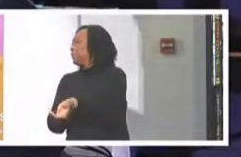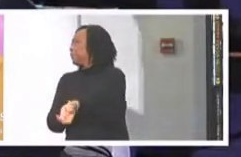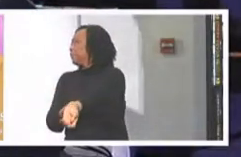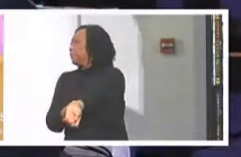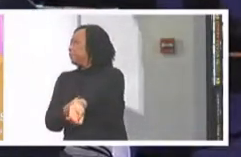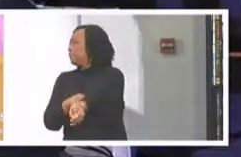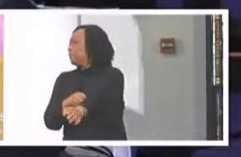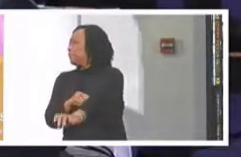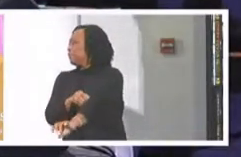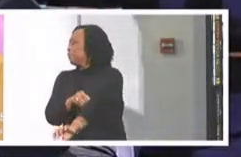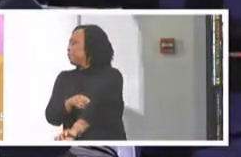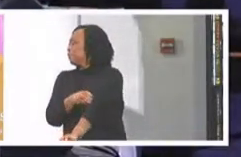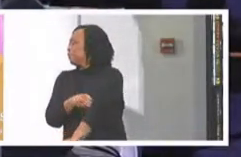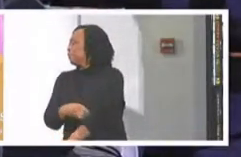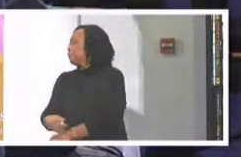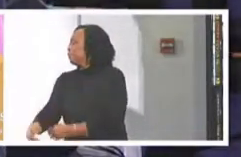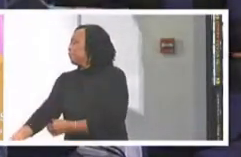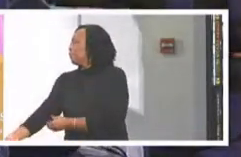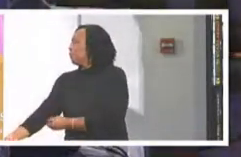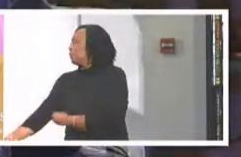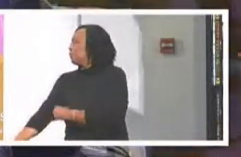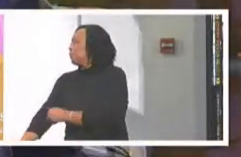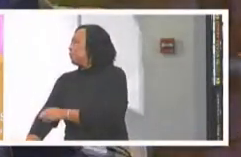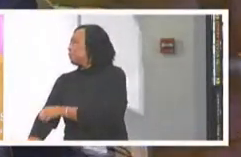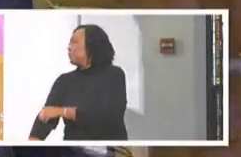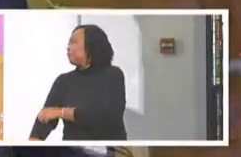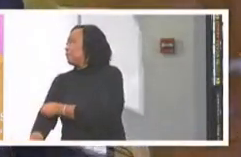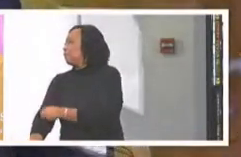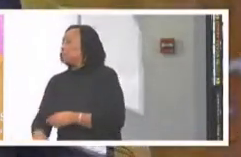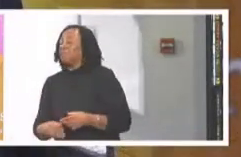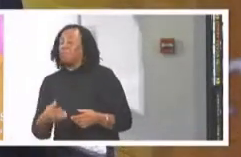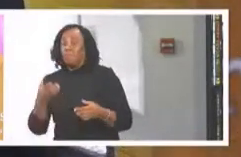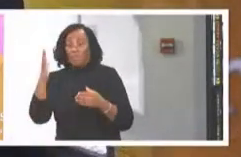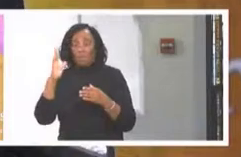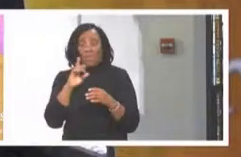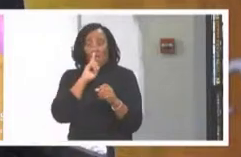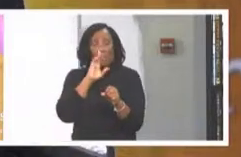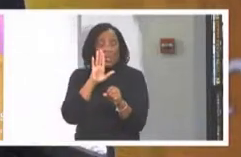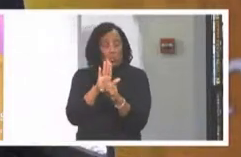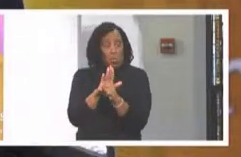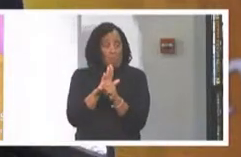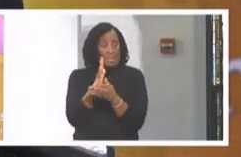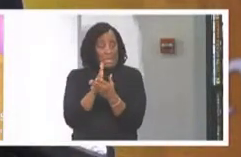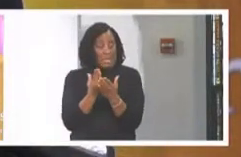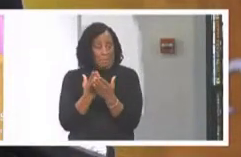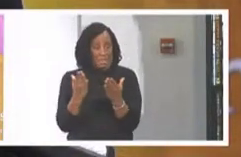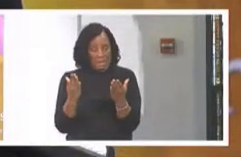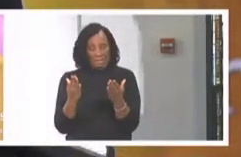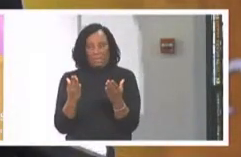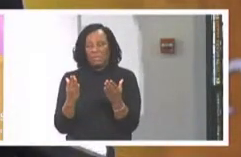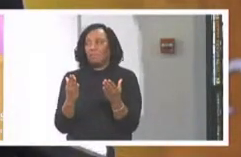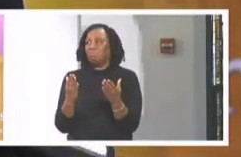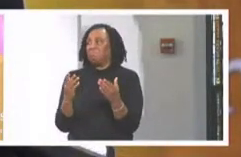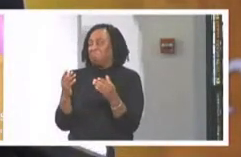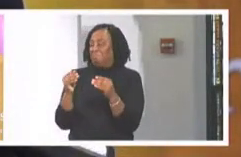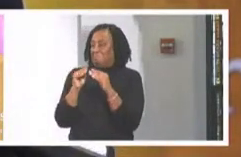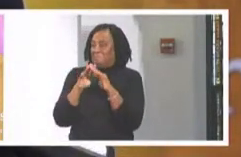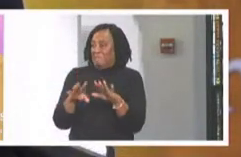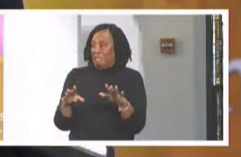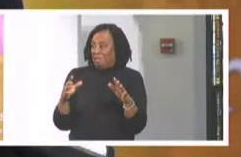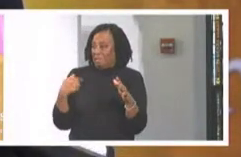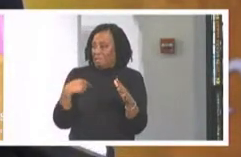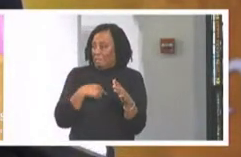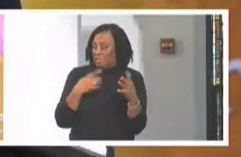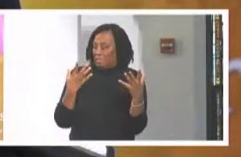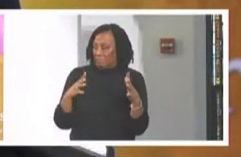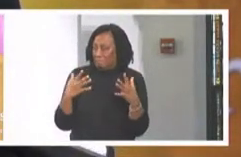You know, there are things that God has already promised us and blessed us with. And what I really want